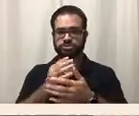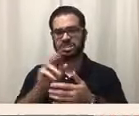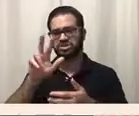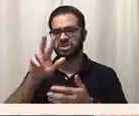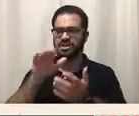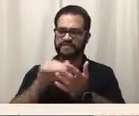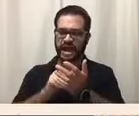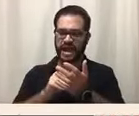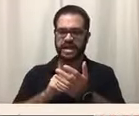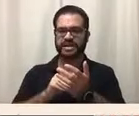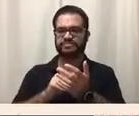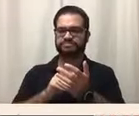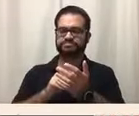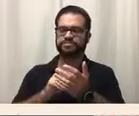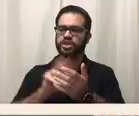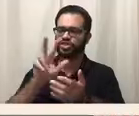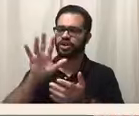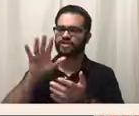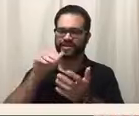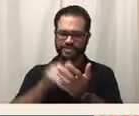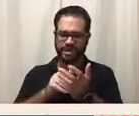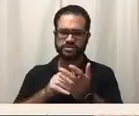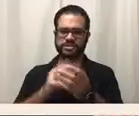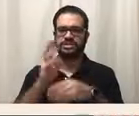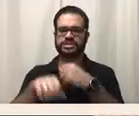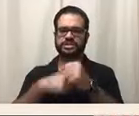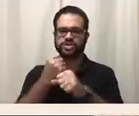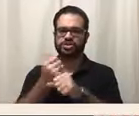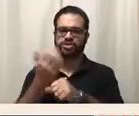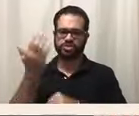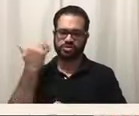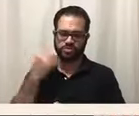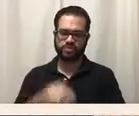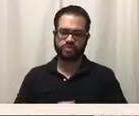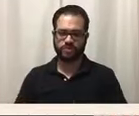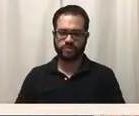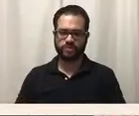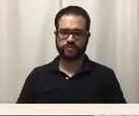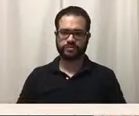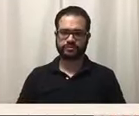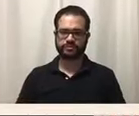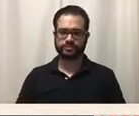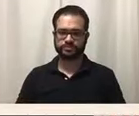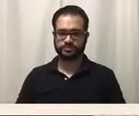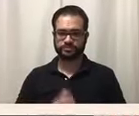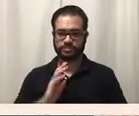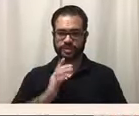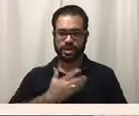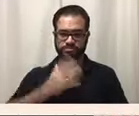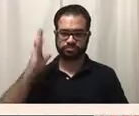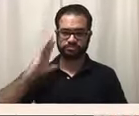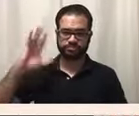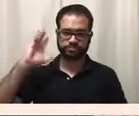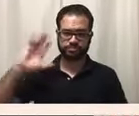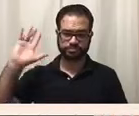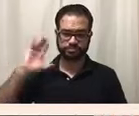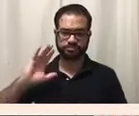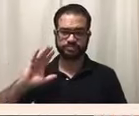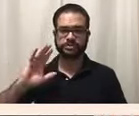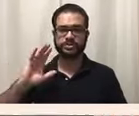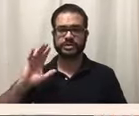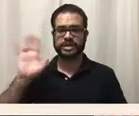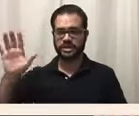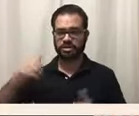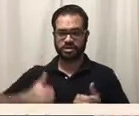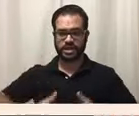more years ago. These are ancestors who their lives were